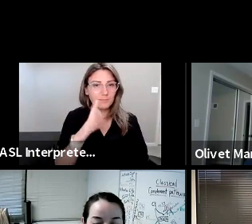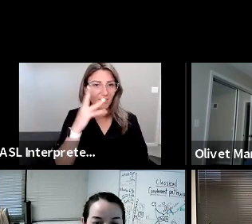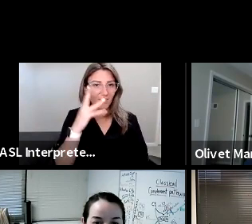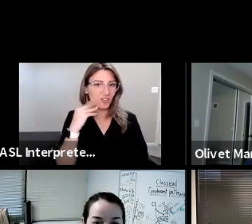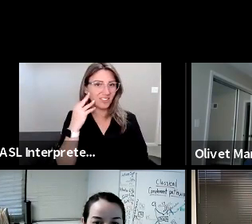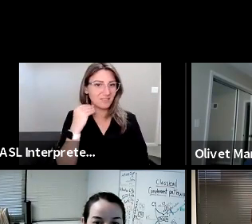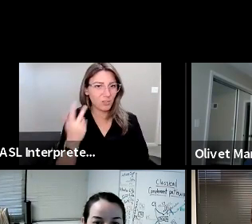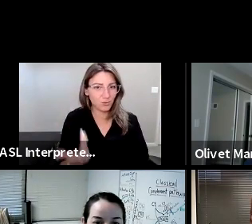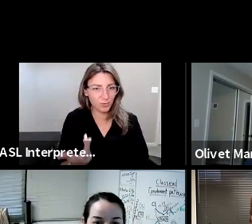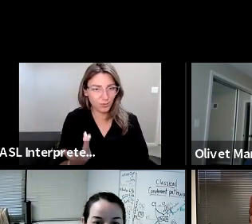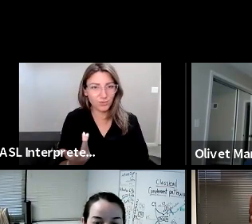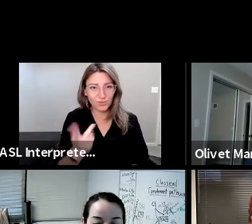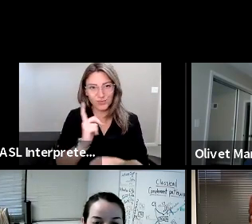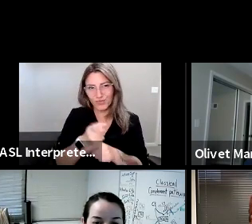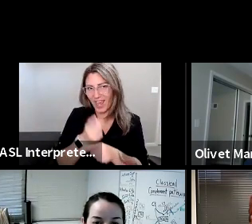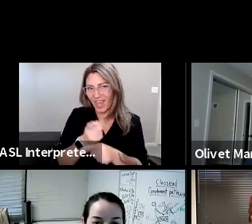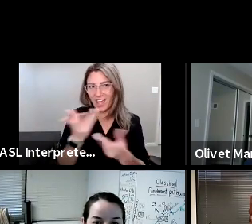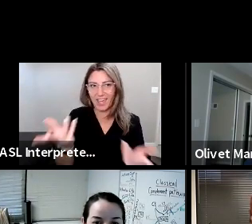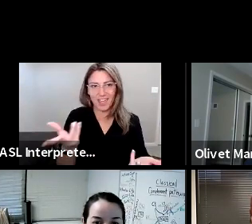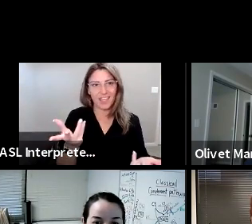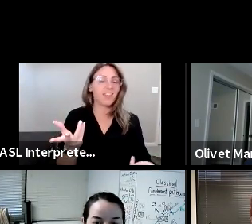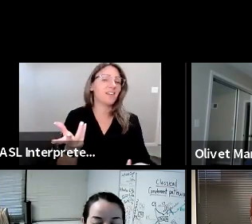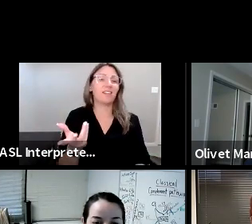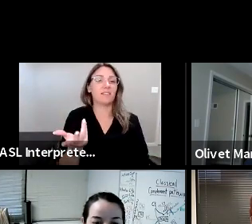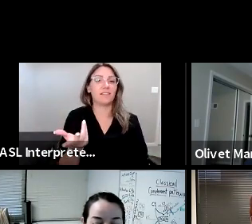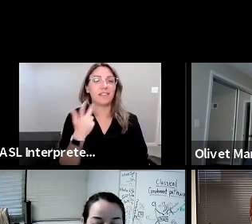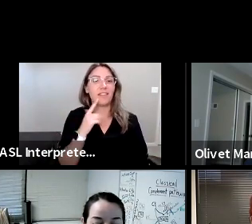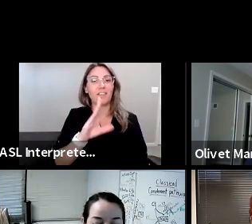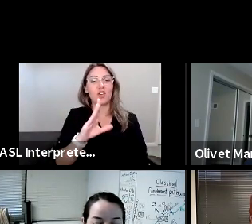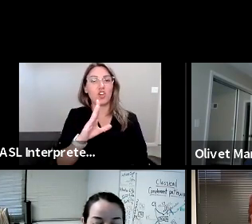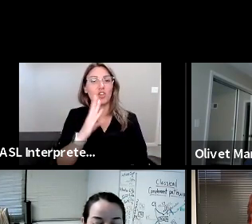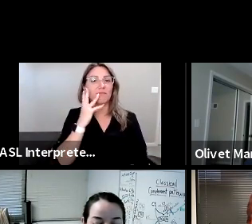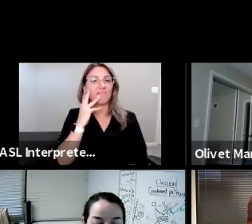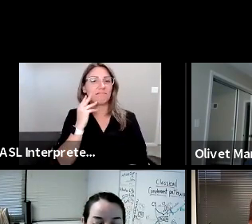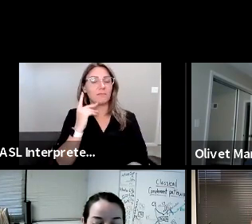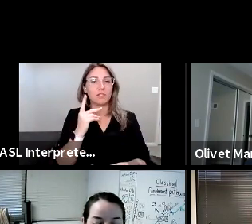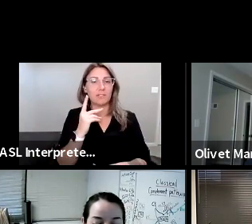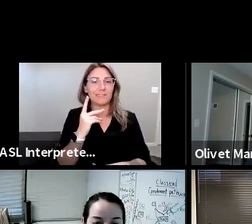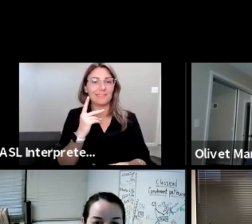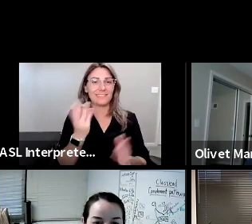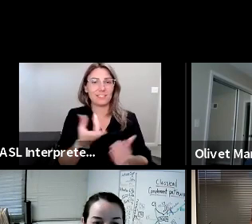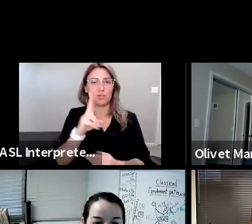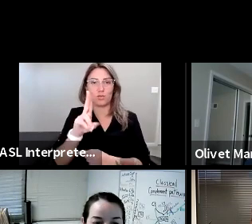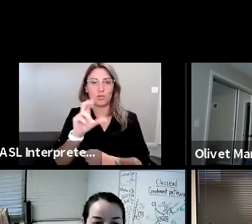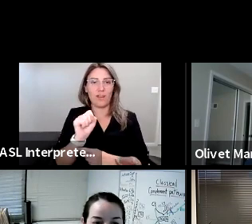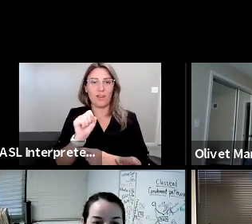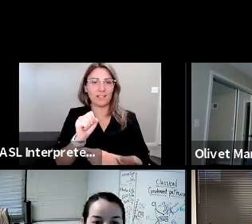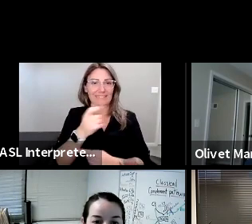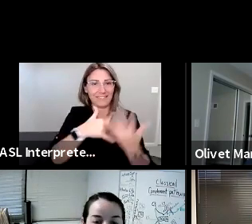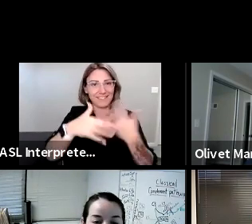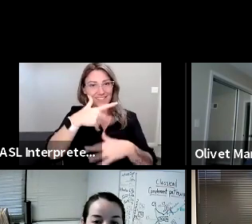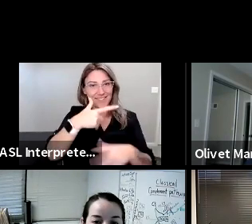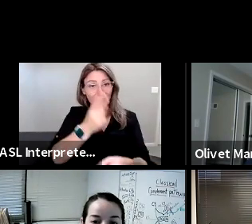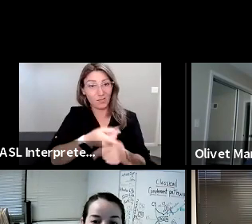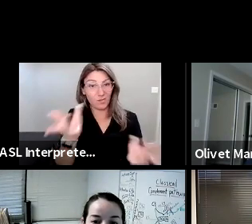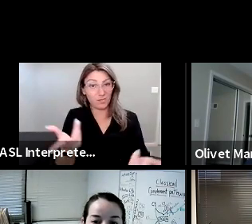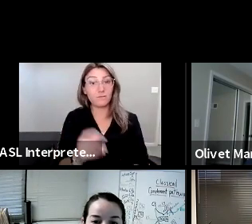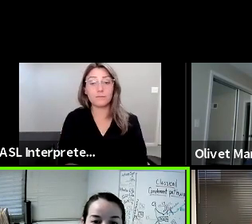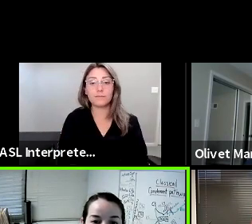experience or right their lived experiences within the United States society, if that makes sense.